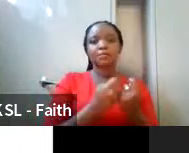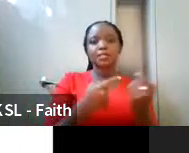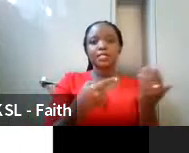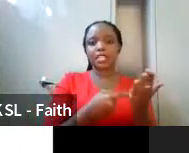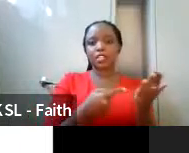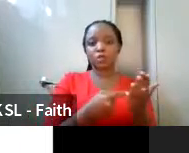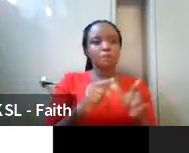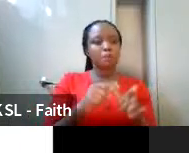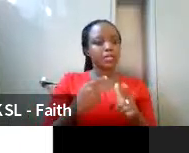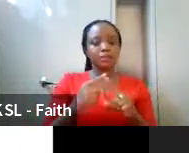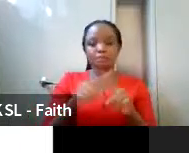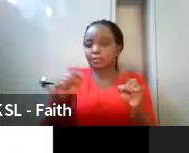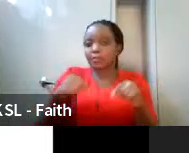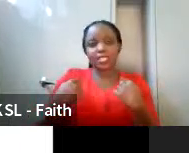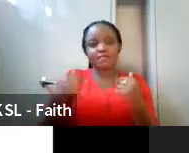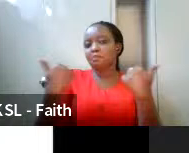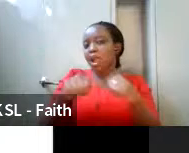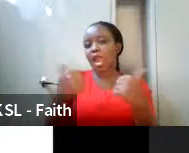I have not done that yet.